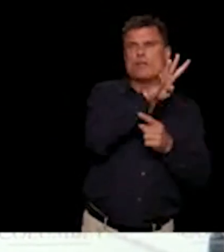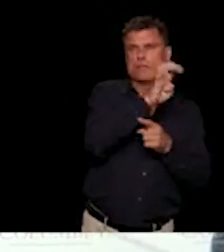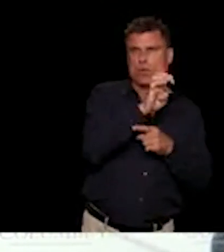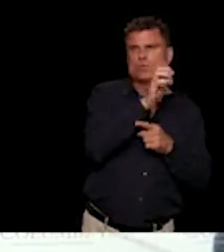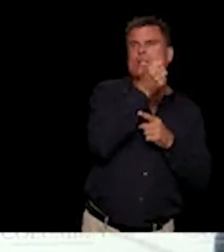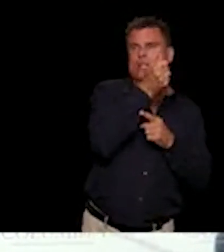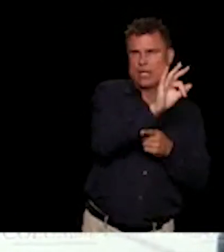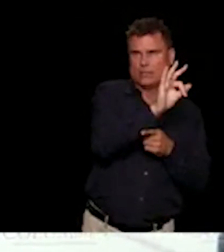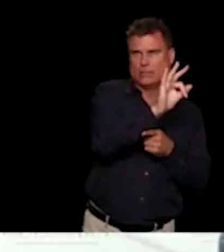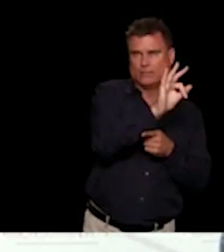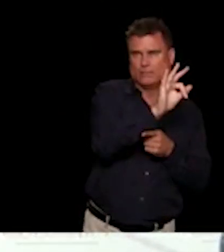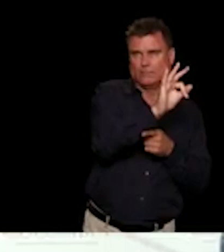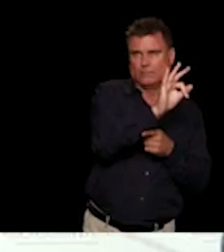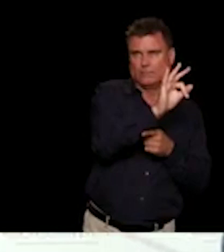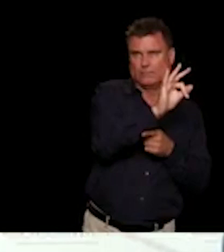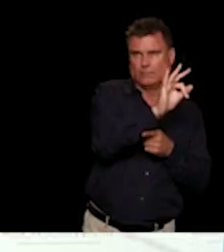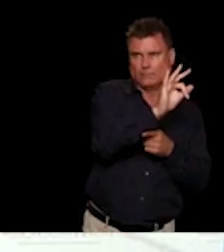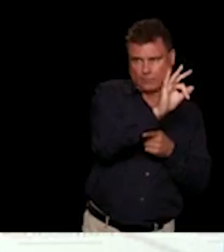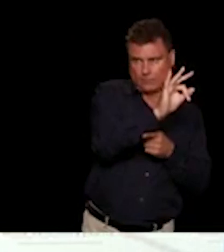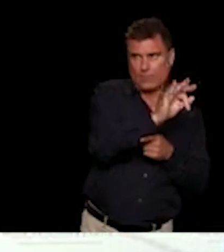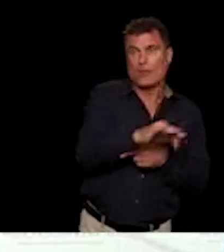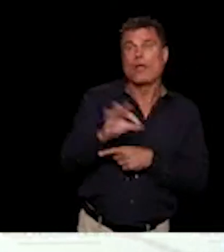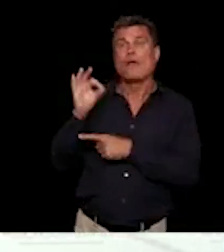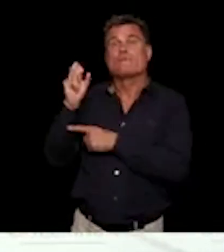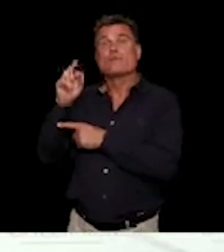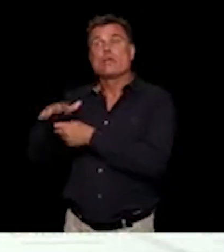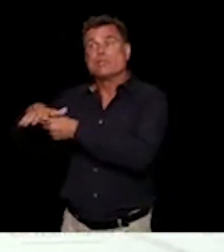1,419 cases in Vancouver Coastal Health,